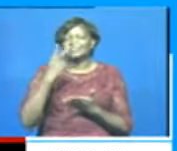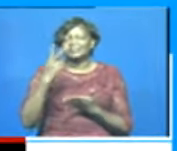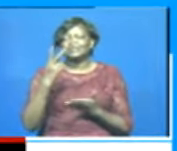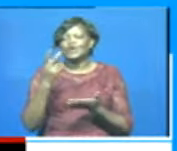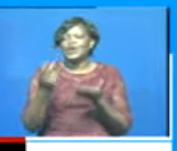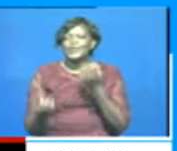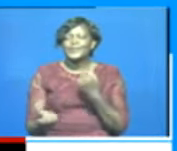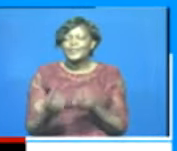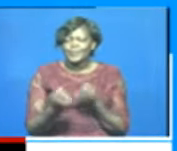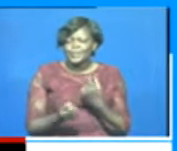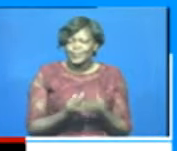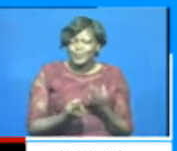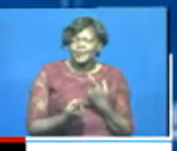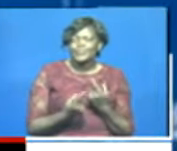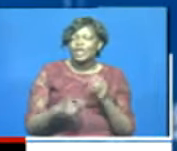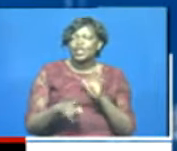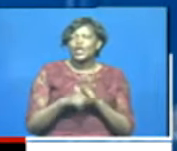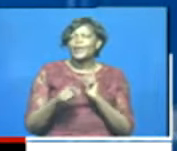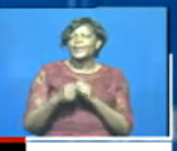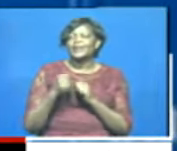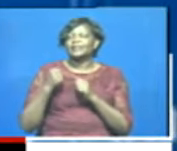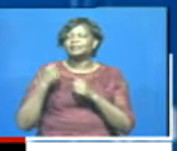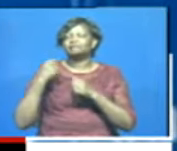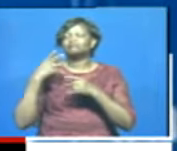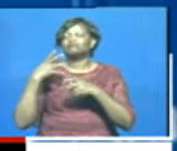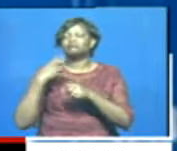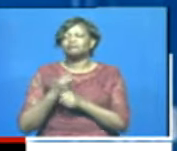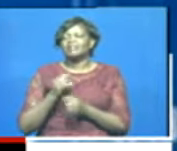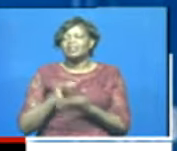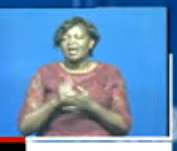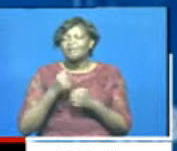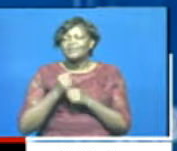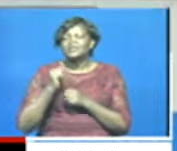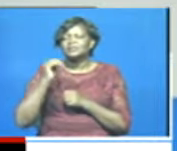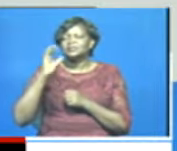of illegally operating firms that have seen the Communications